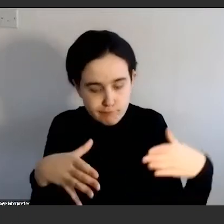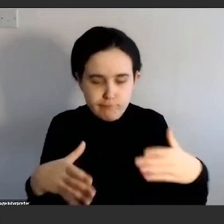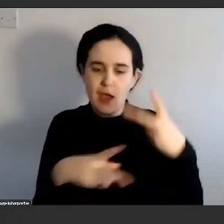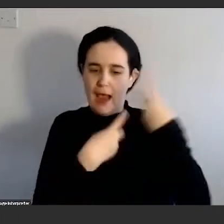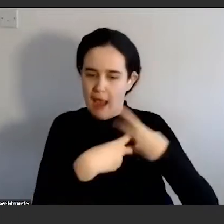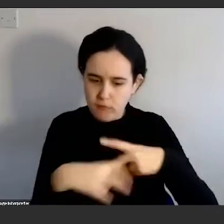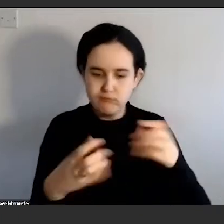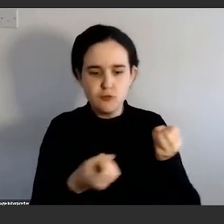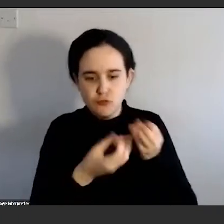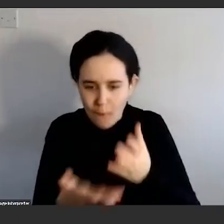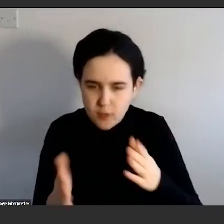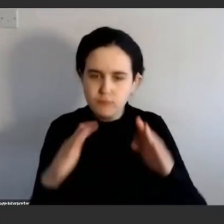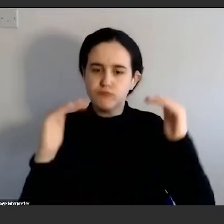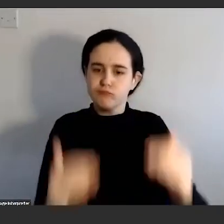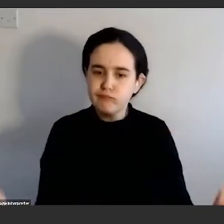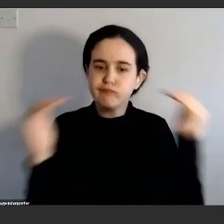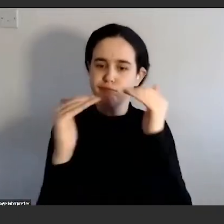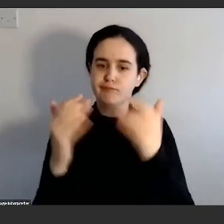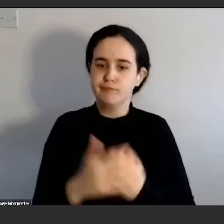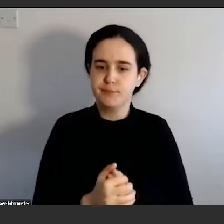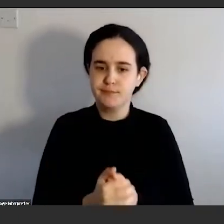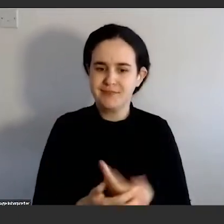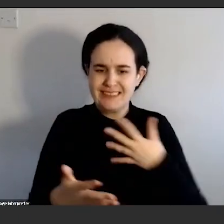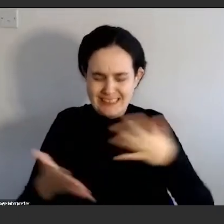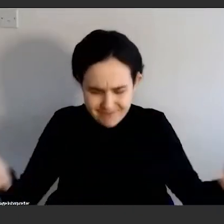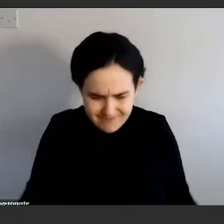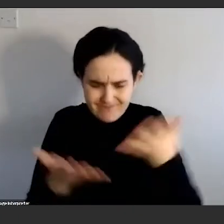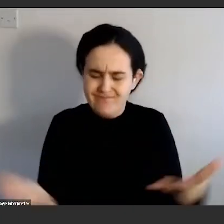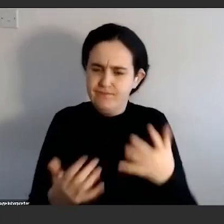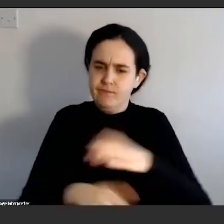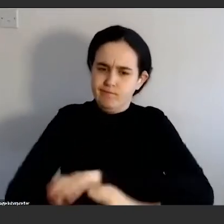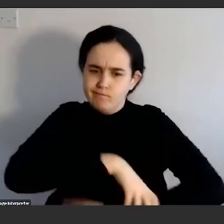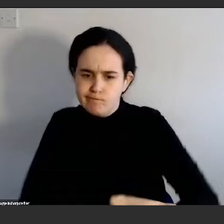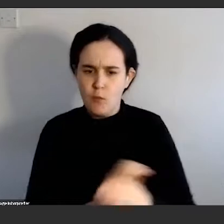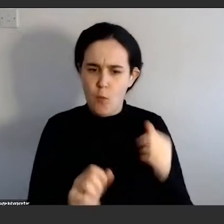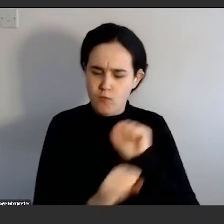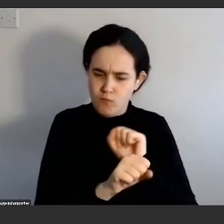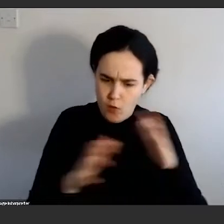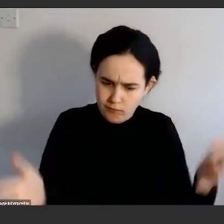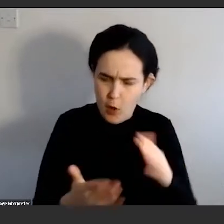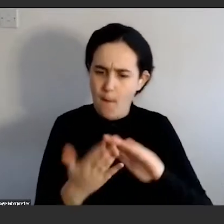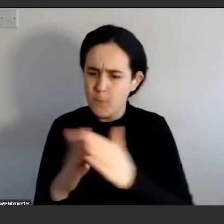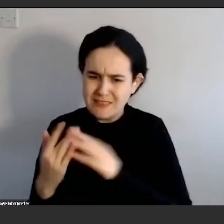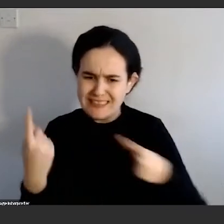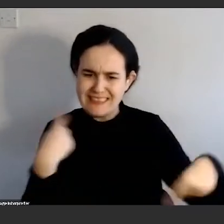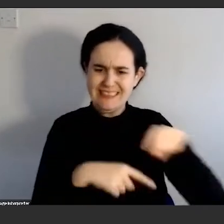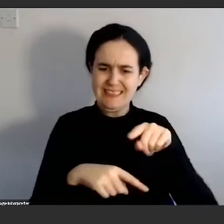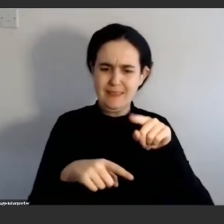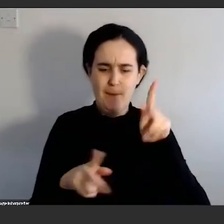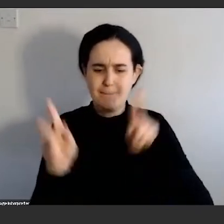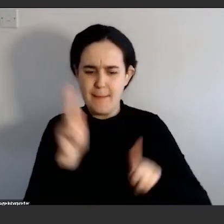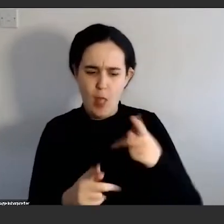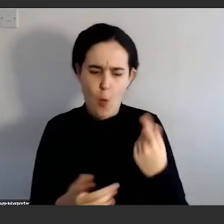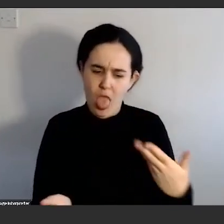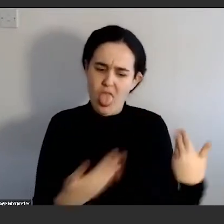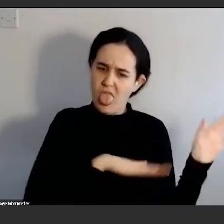for marginalized communities and people. We must take steps to safeguard the health and well-being of